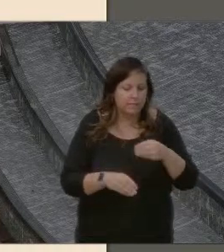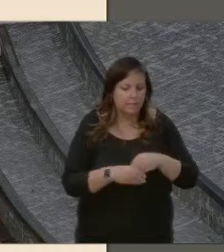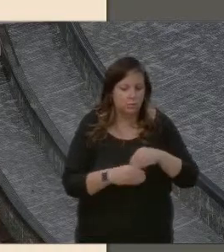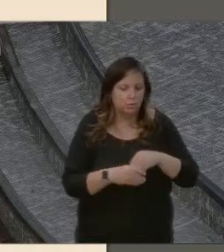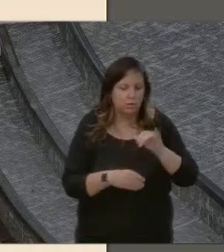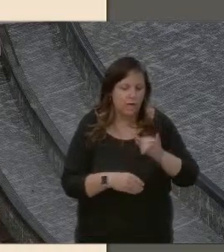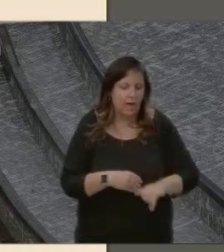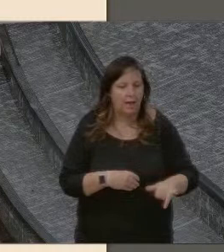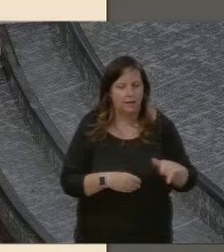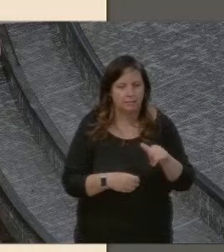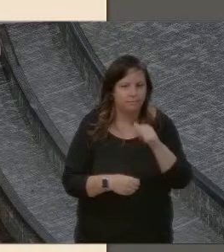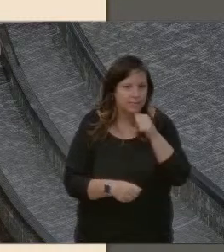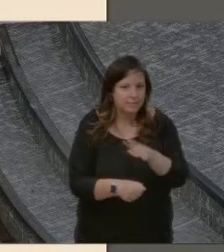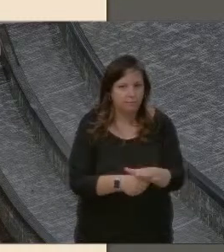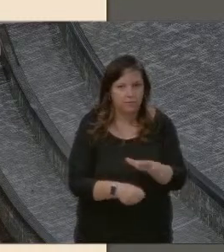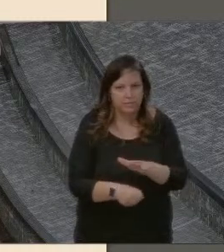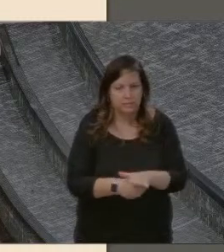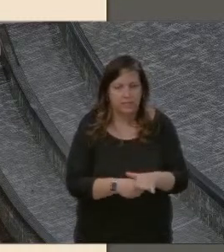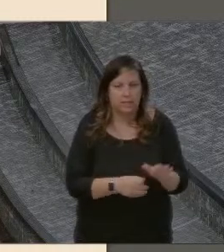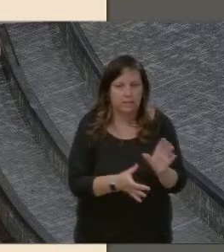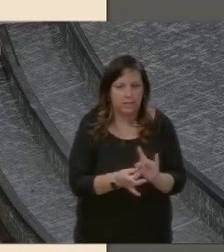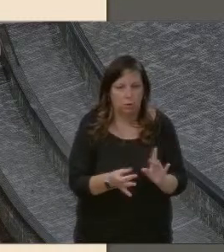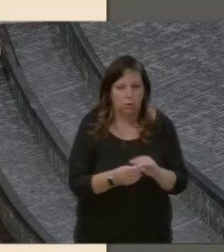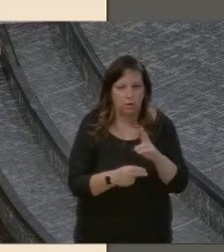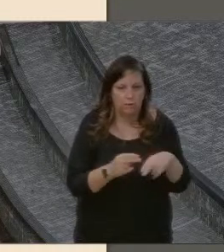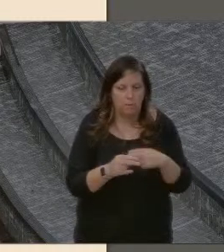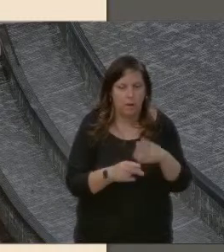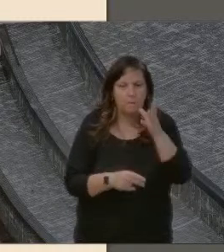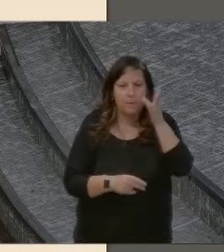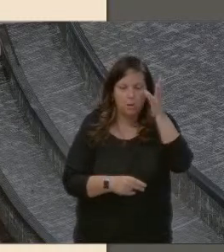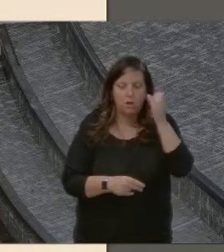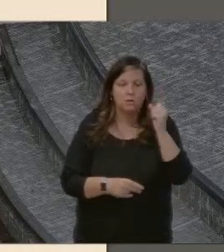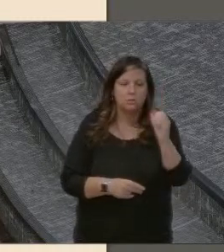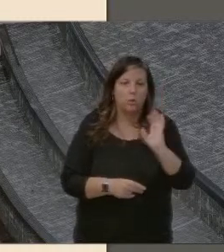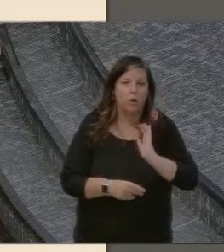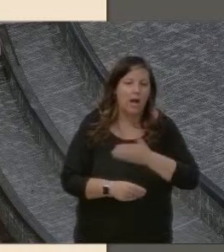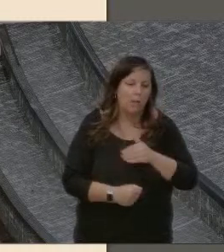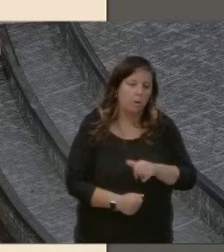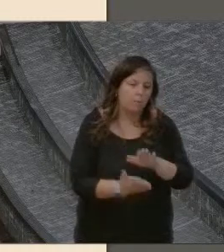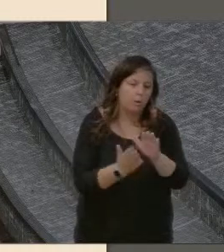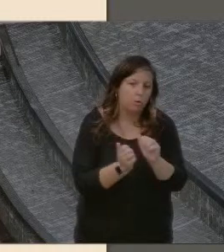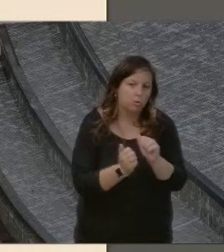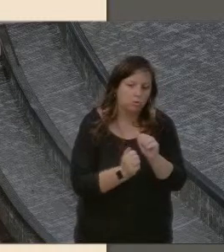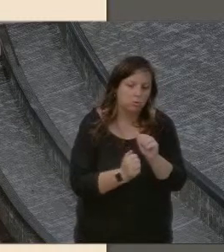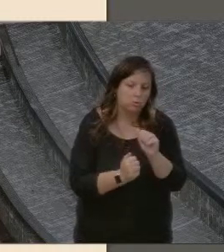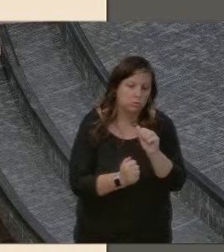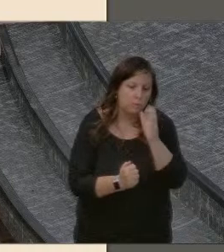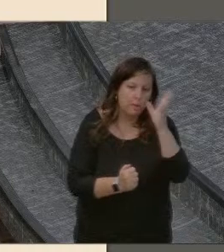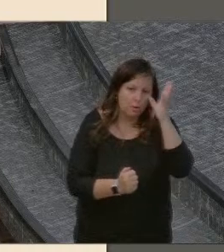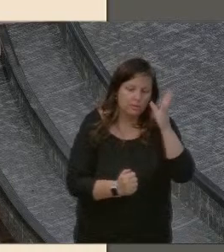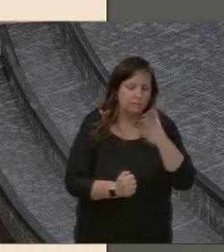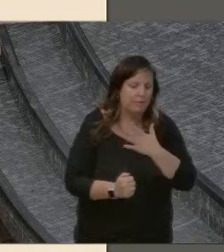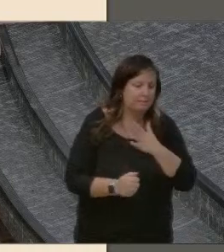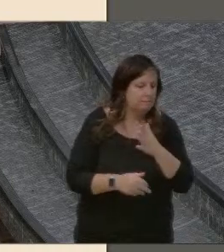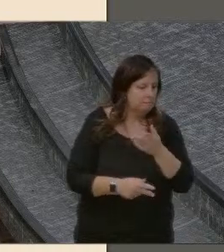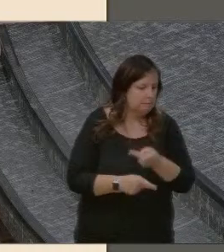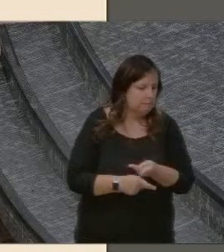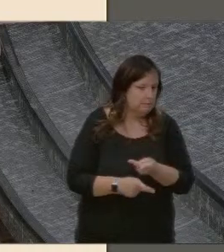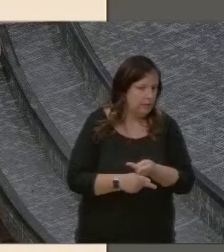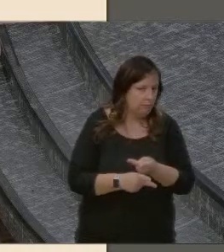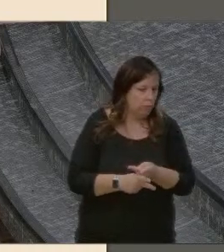our approach with parents have been very cautious, but what the pandemic has revealed is that the school